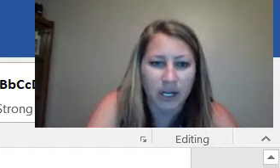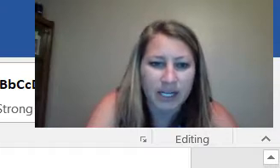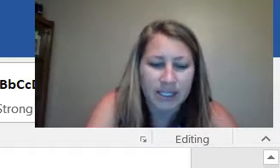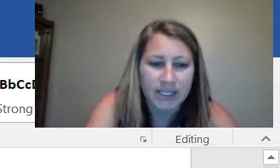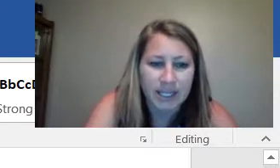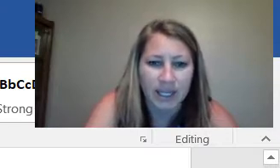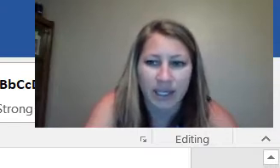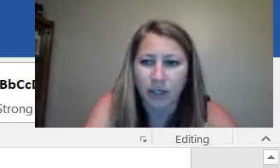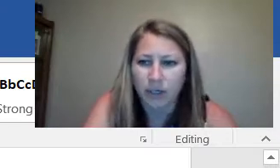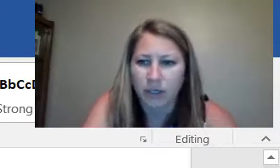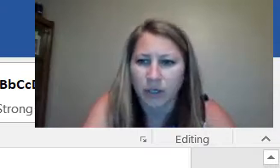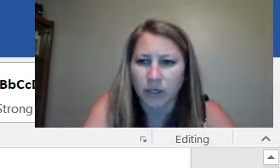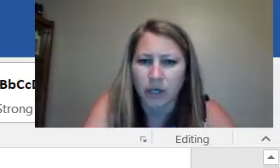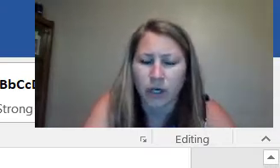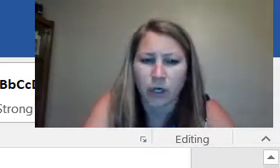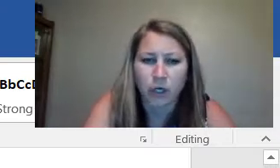letter C.